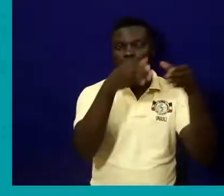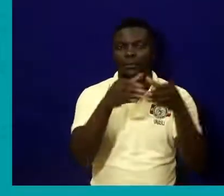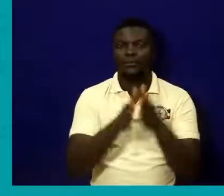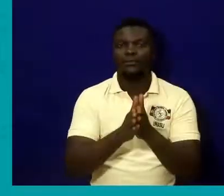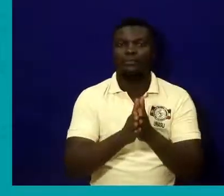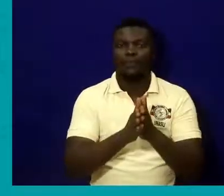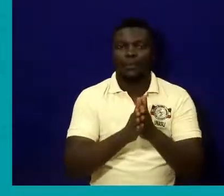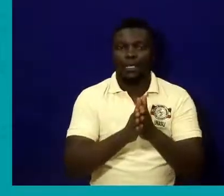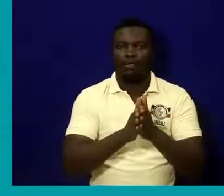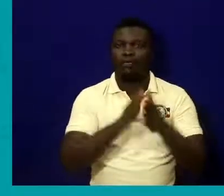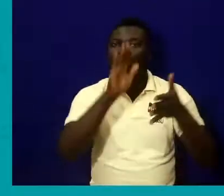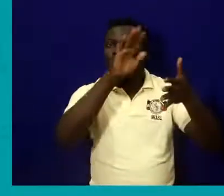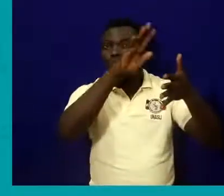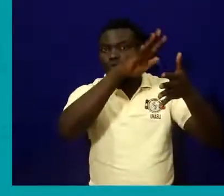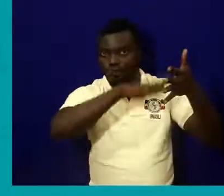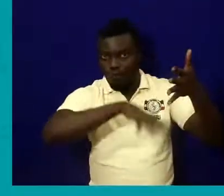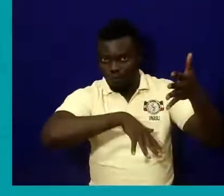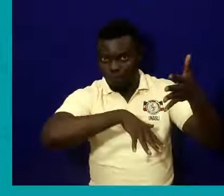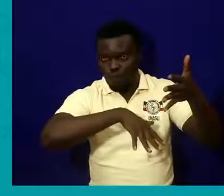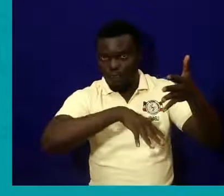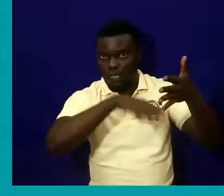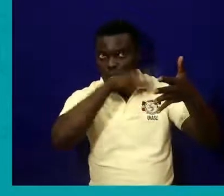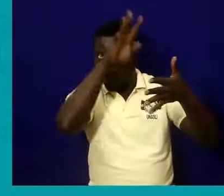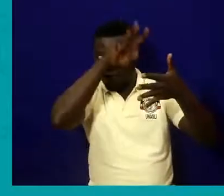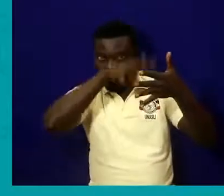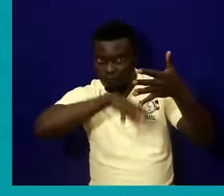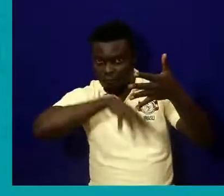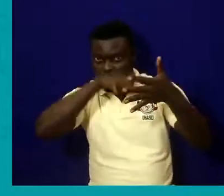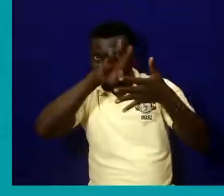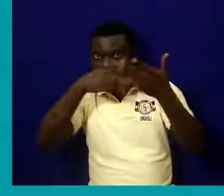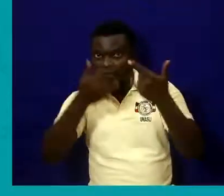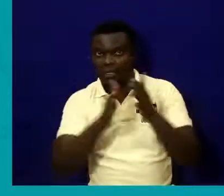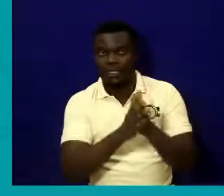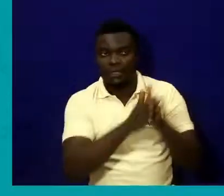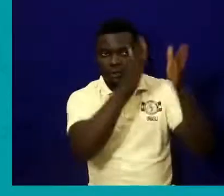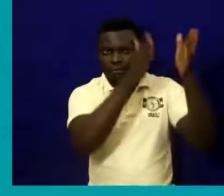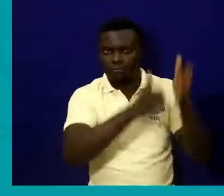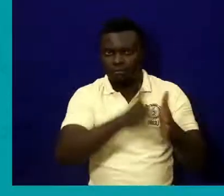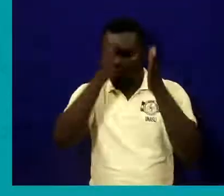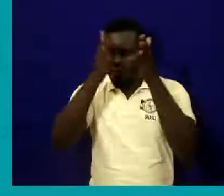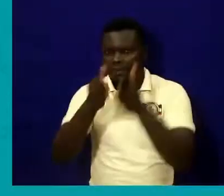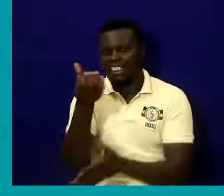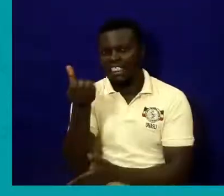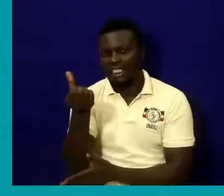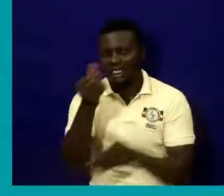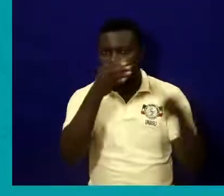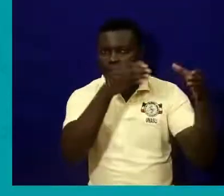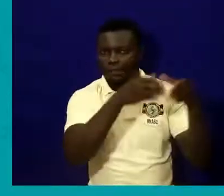the vertical columns. We have labeled six groups.